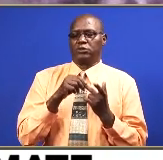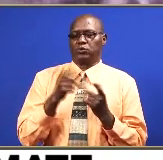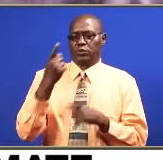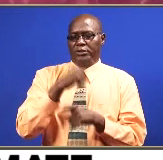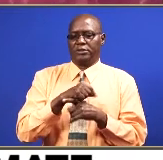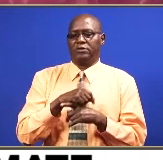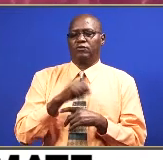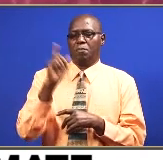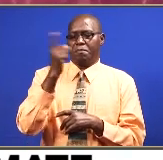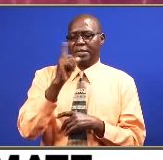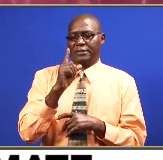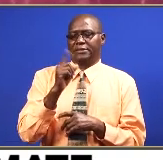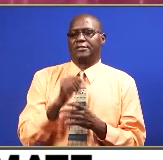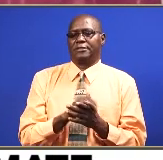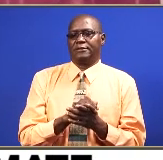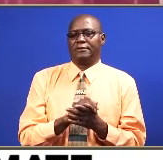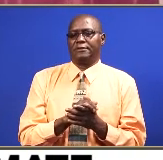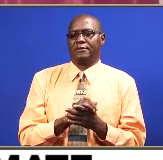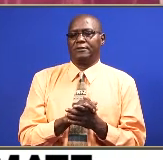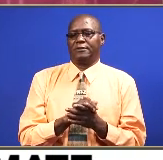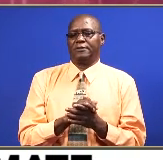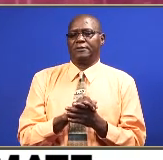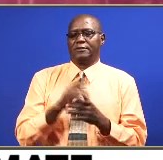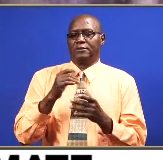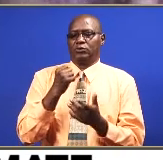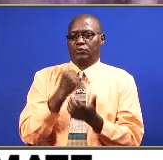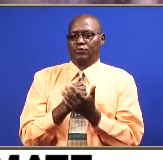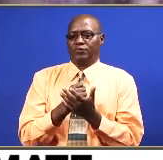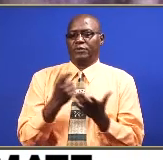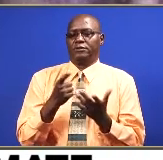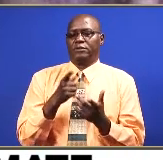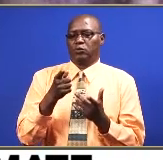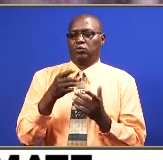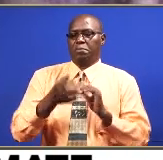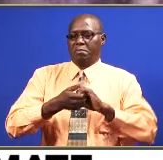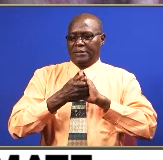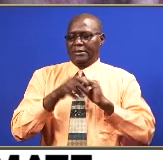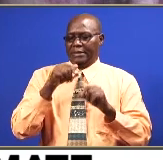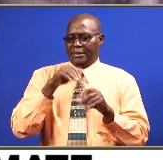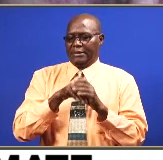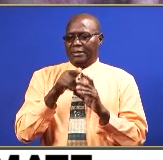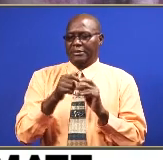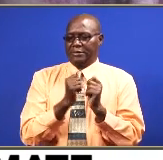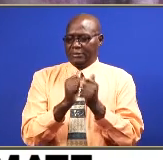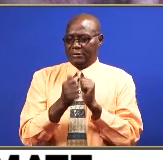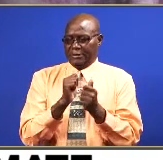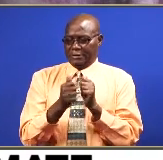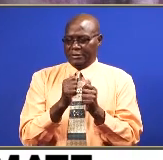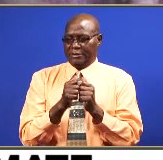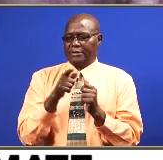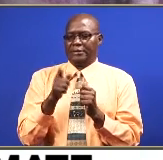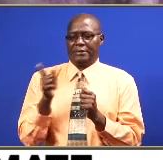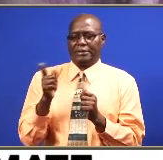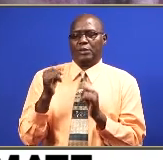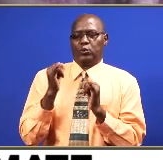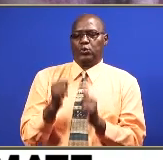The person that I'll be partnering in this race, she is not new to the Kenyan